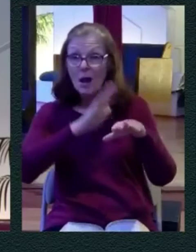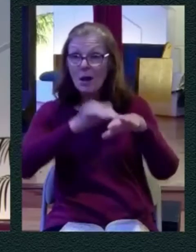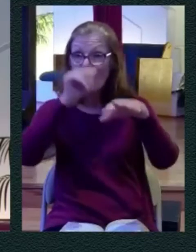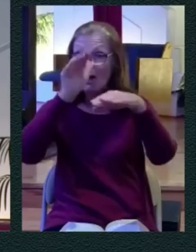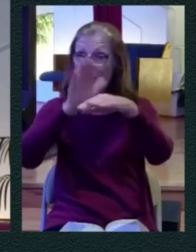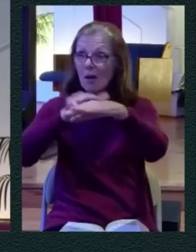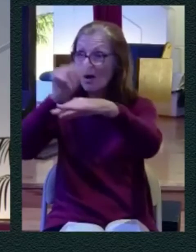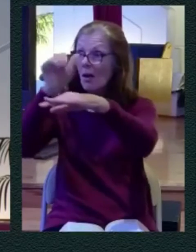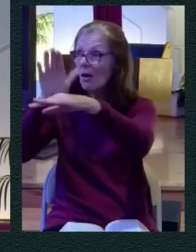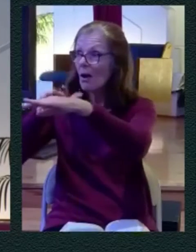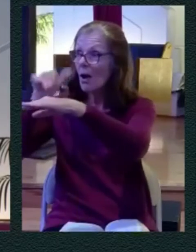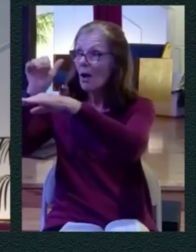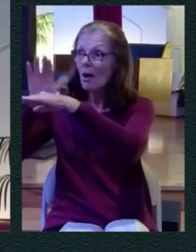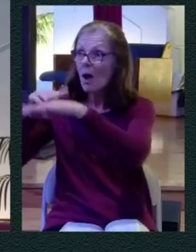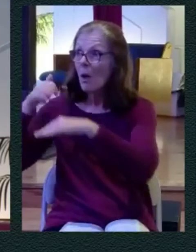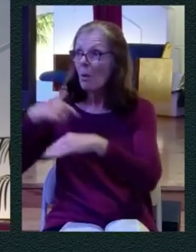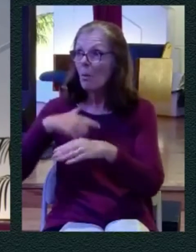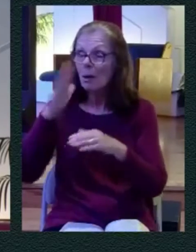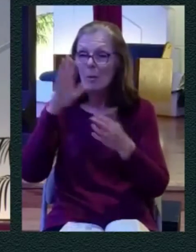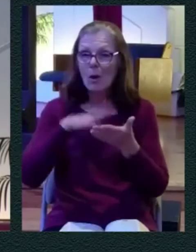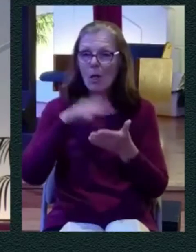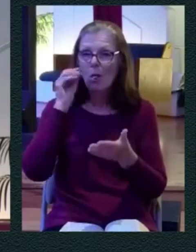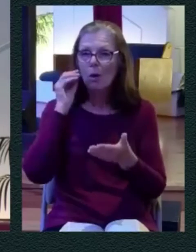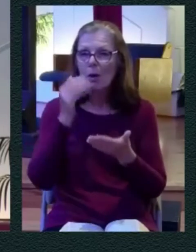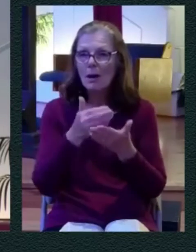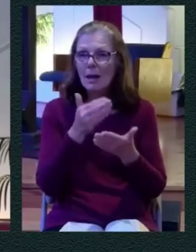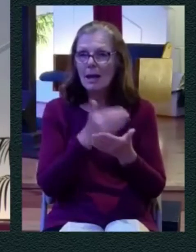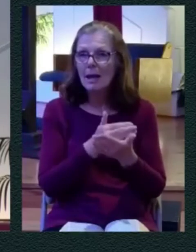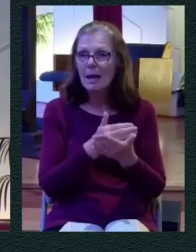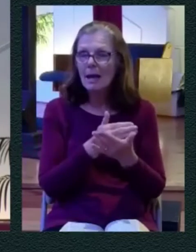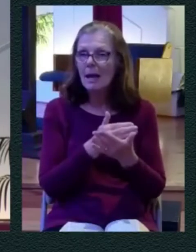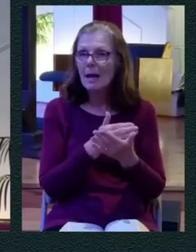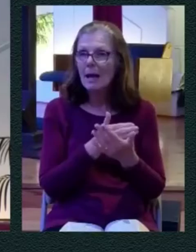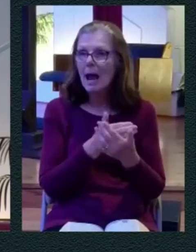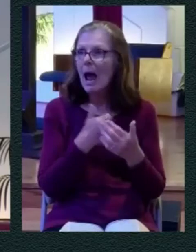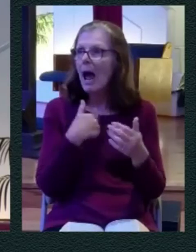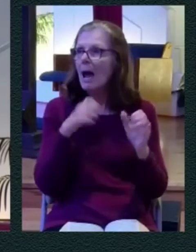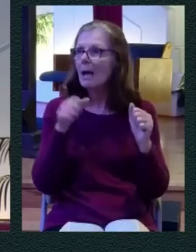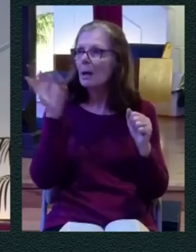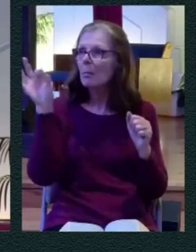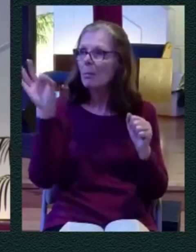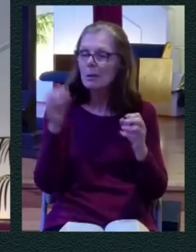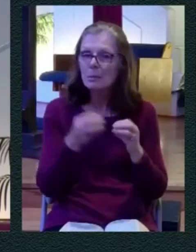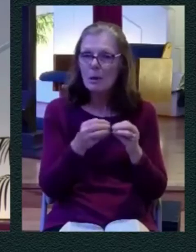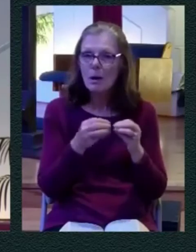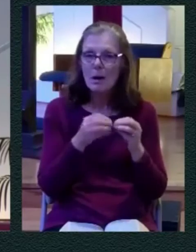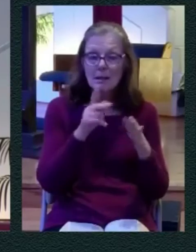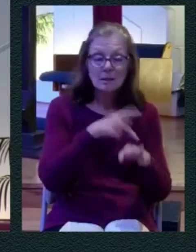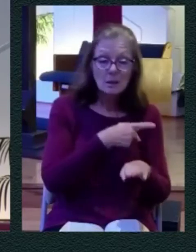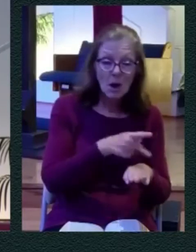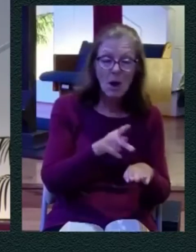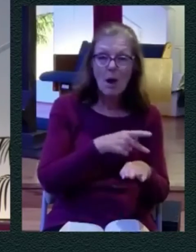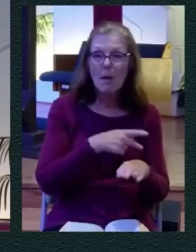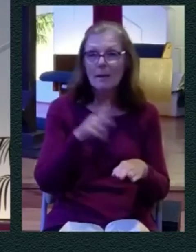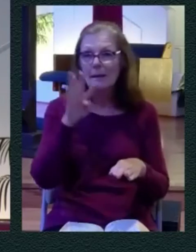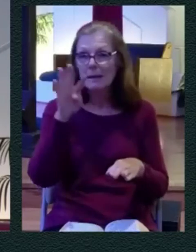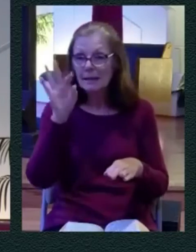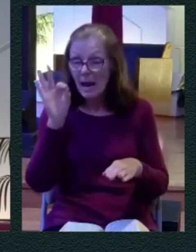its lessons. I'm tempted to preach more. We could look at Psalms 90. We could look at Psalms 39 that